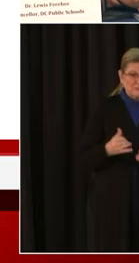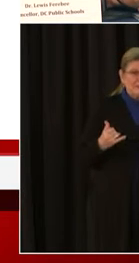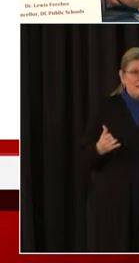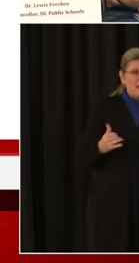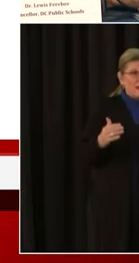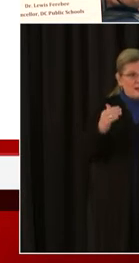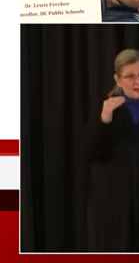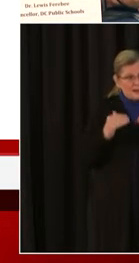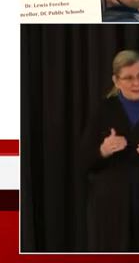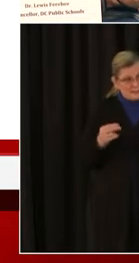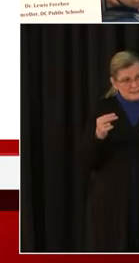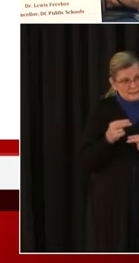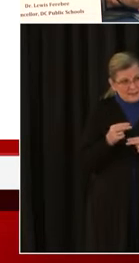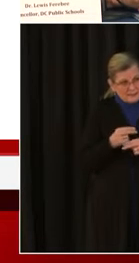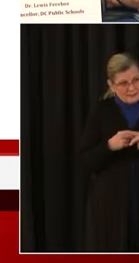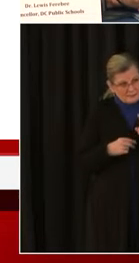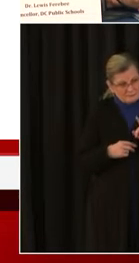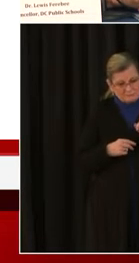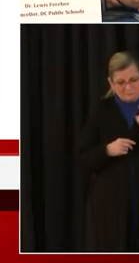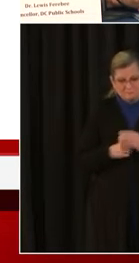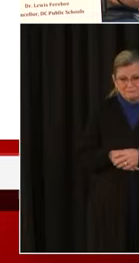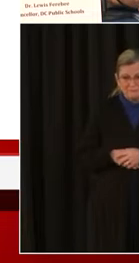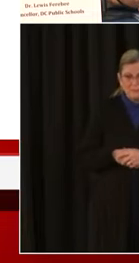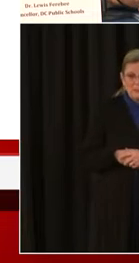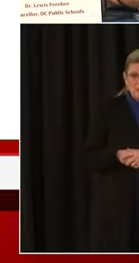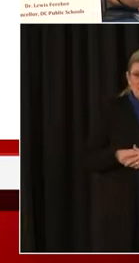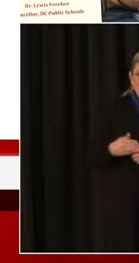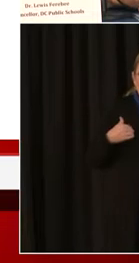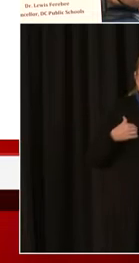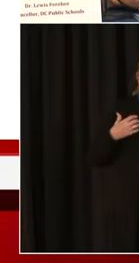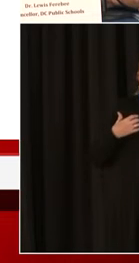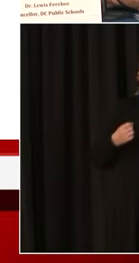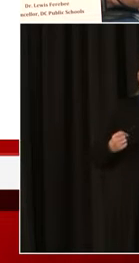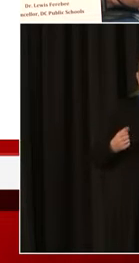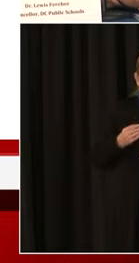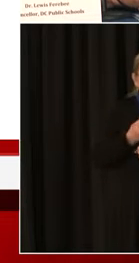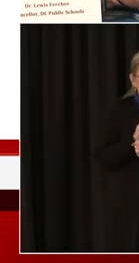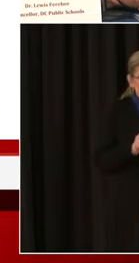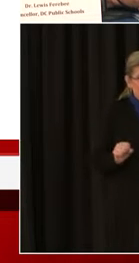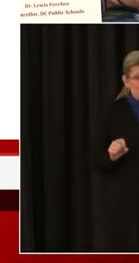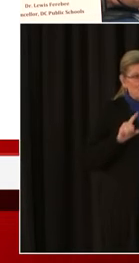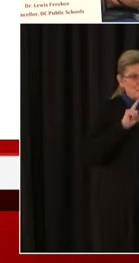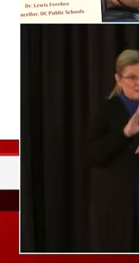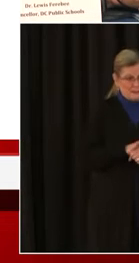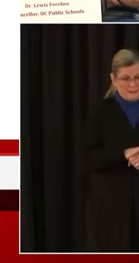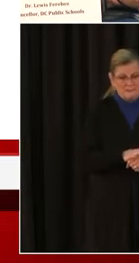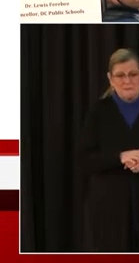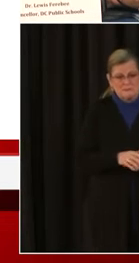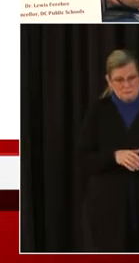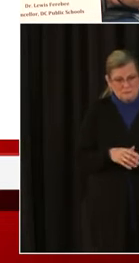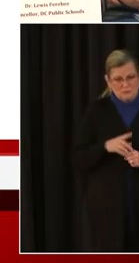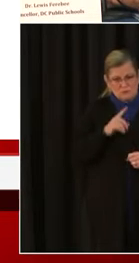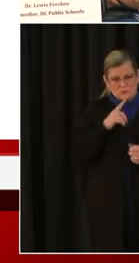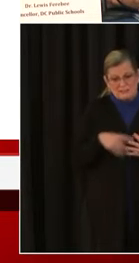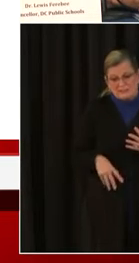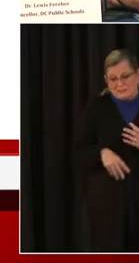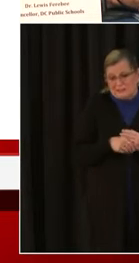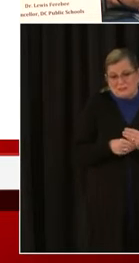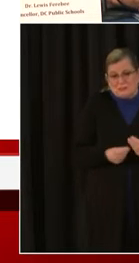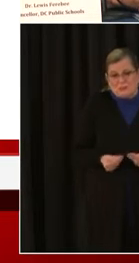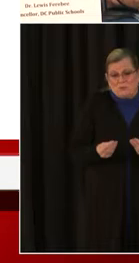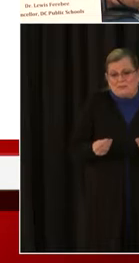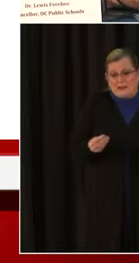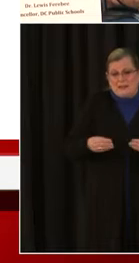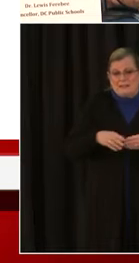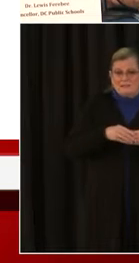slide. Here are our health and safety commitments. As I mentioned earlier, in addition to providing the